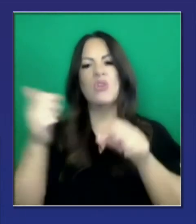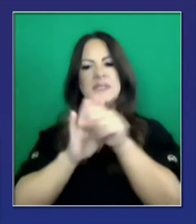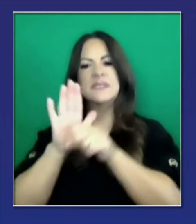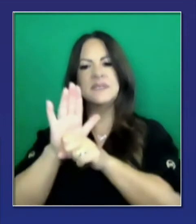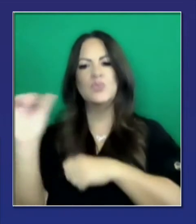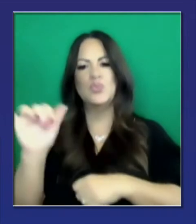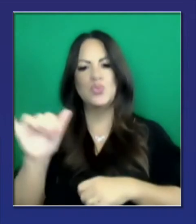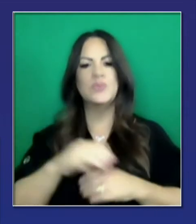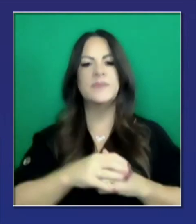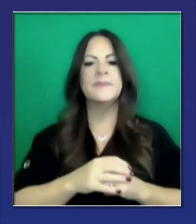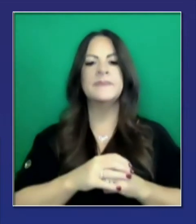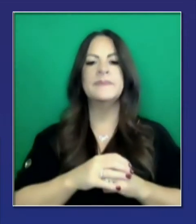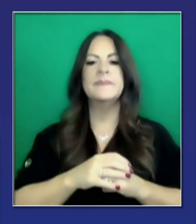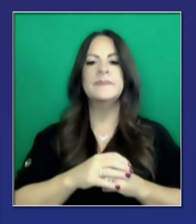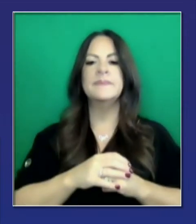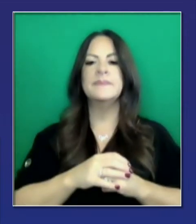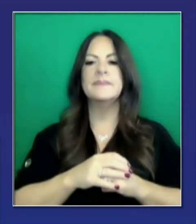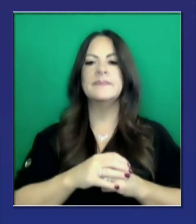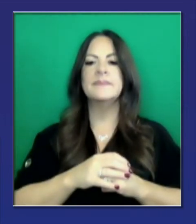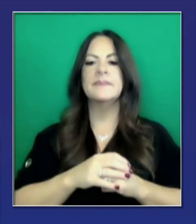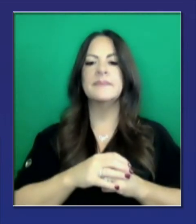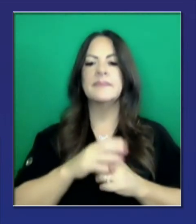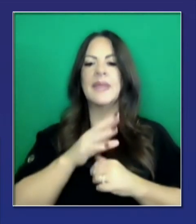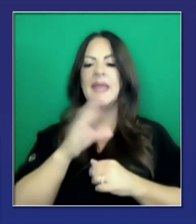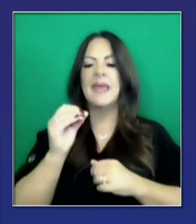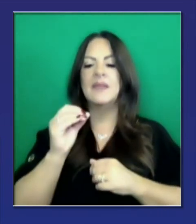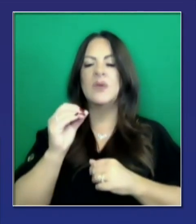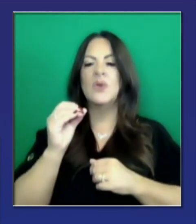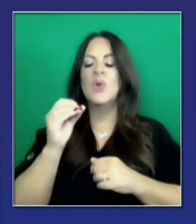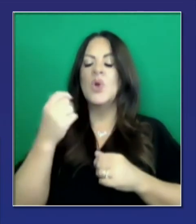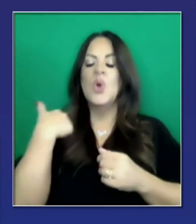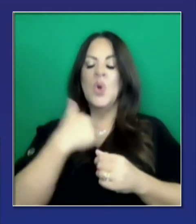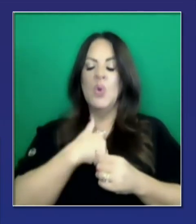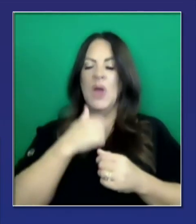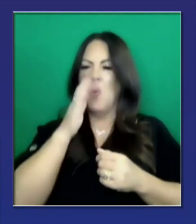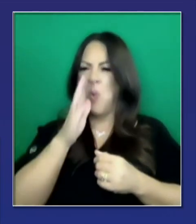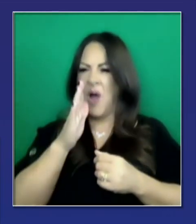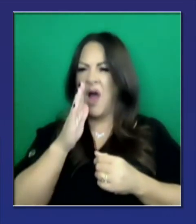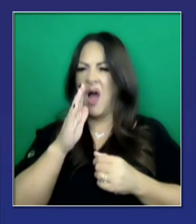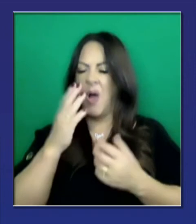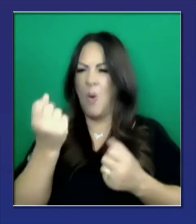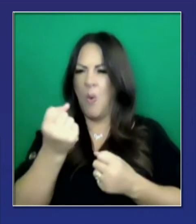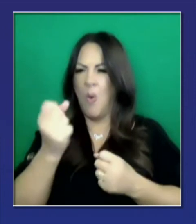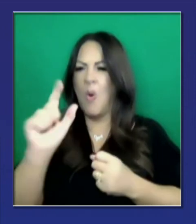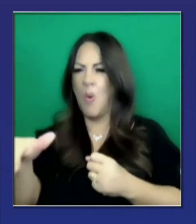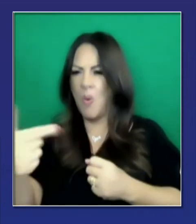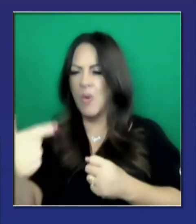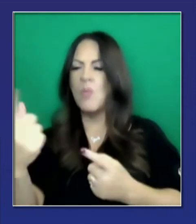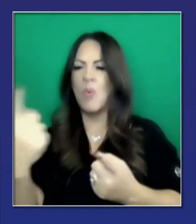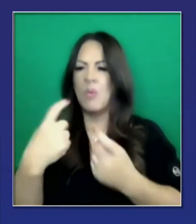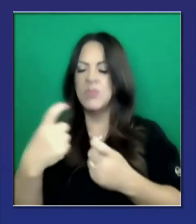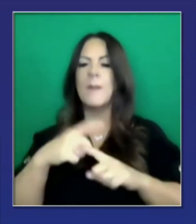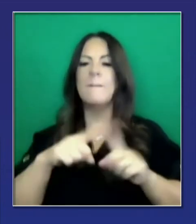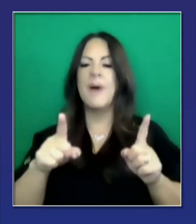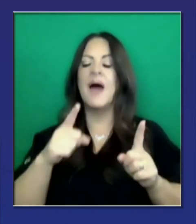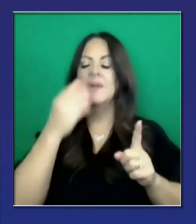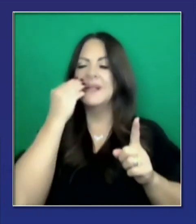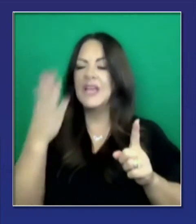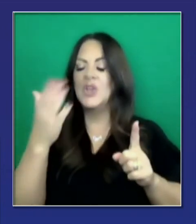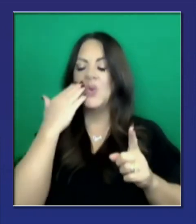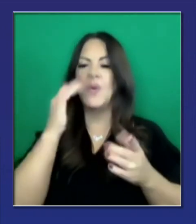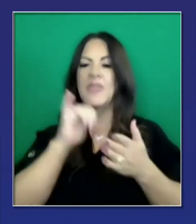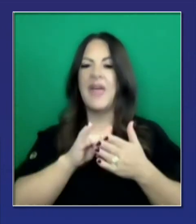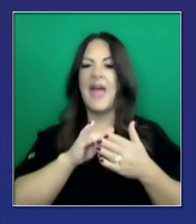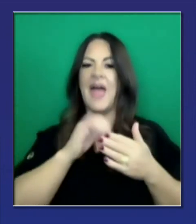you just briefly, and we'll take questions here in just a brief moment. Last week, our Community Vaccine Advisory Committee met to discuss